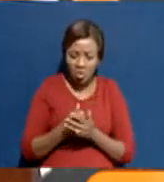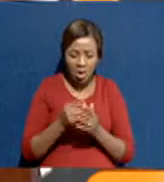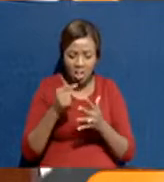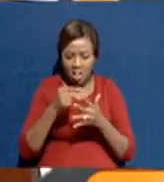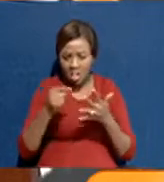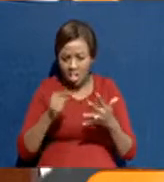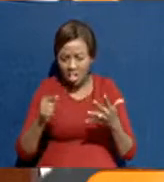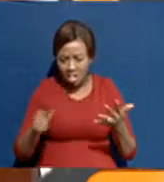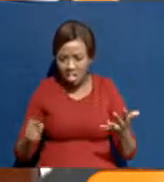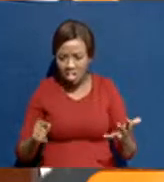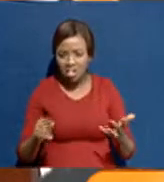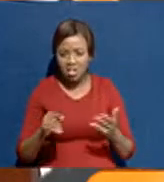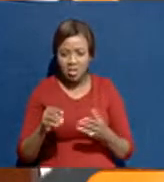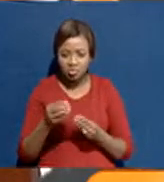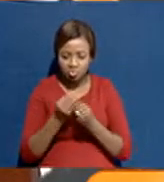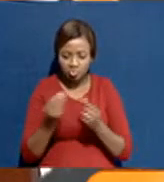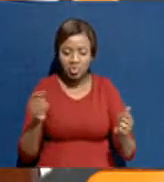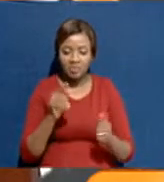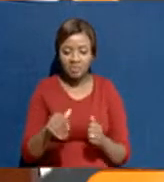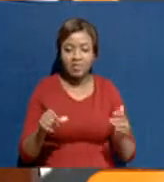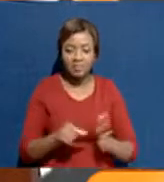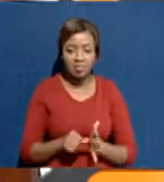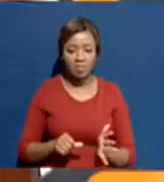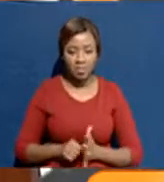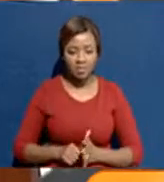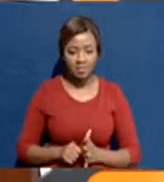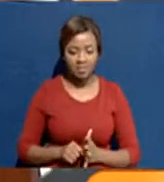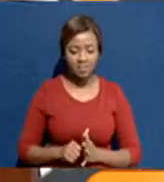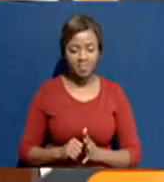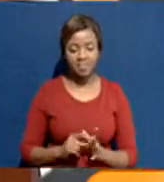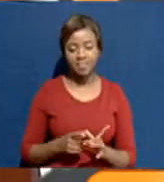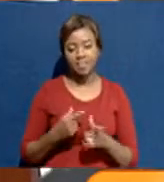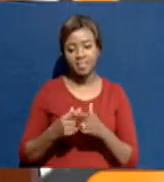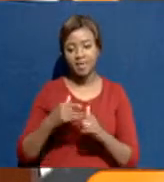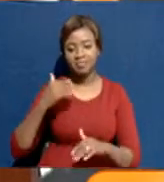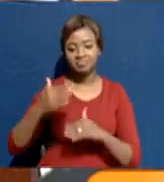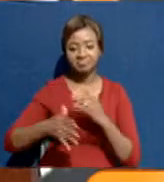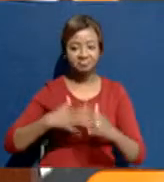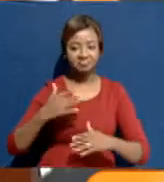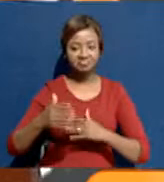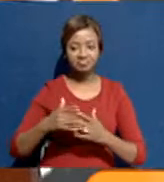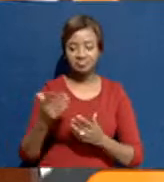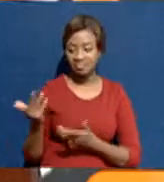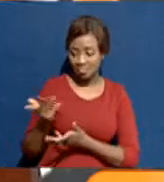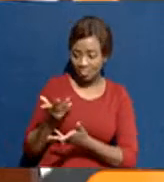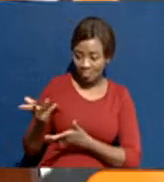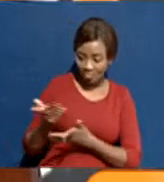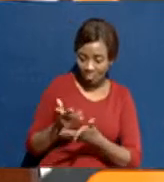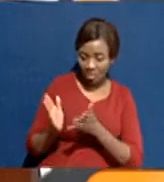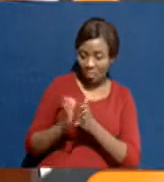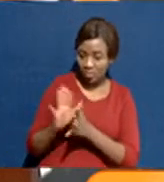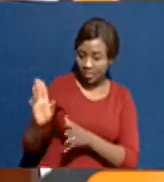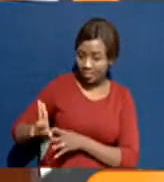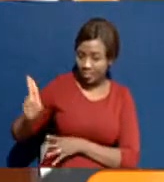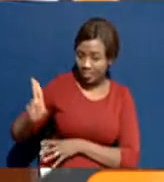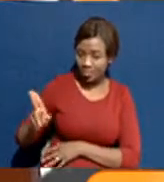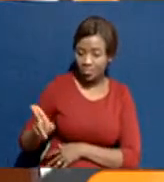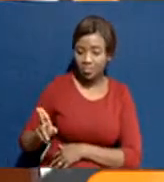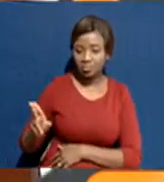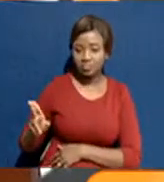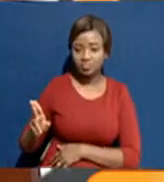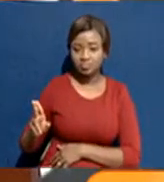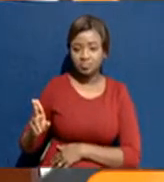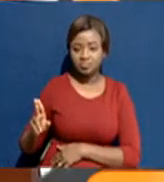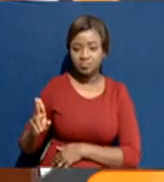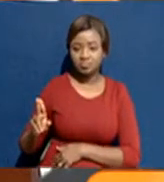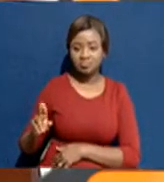is there. So, and of course, I called Uhuru, and we had a long chat with him also. And